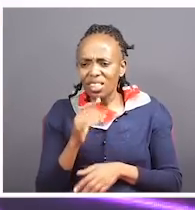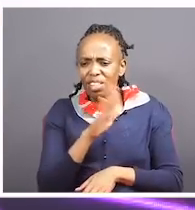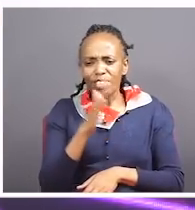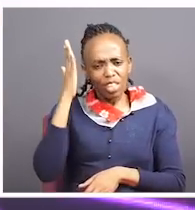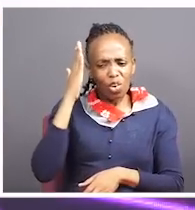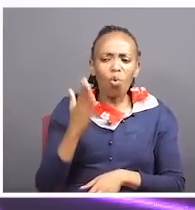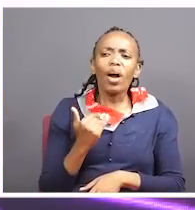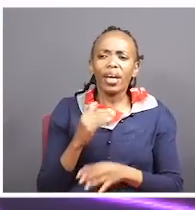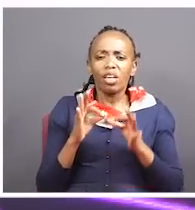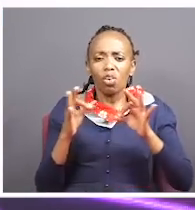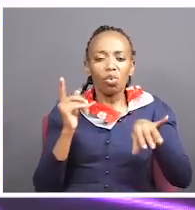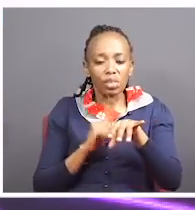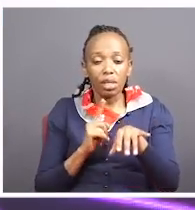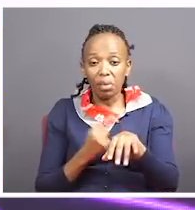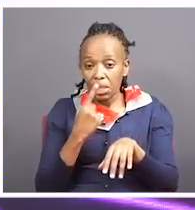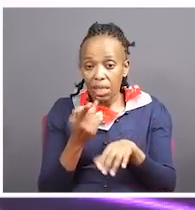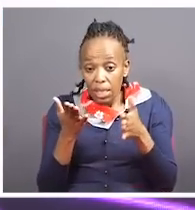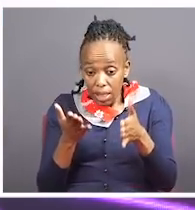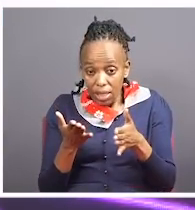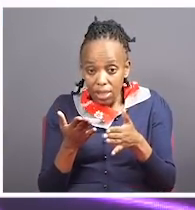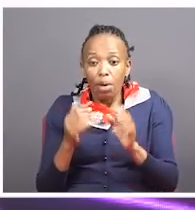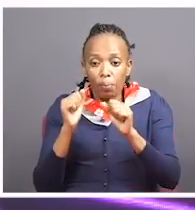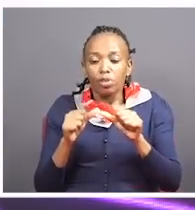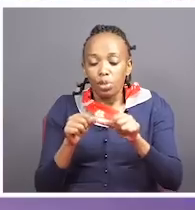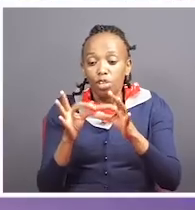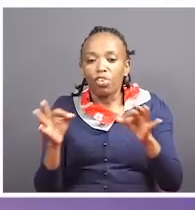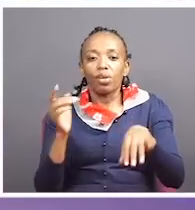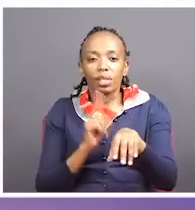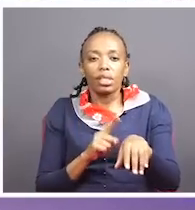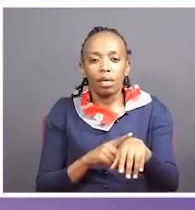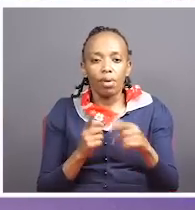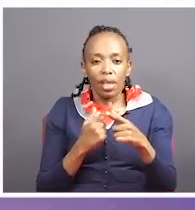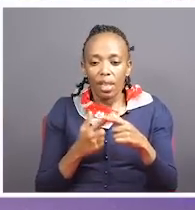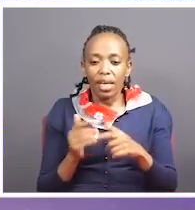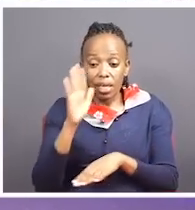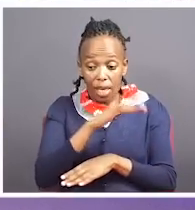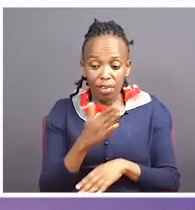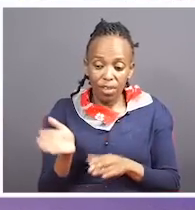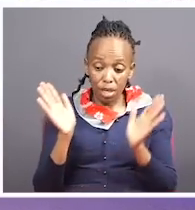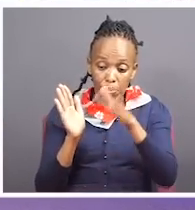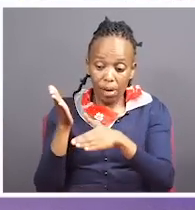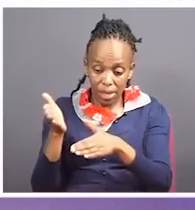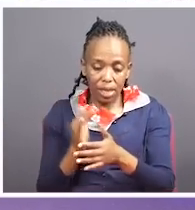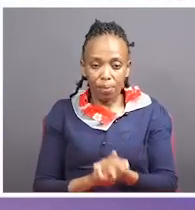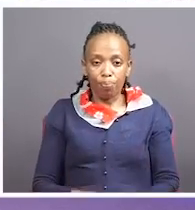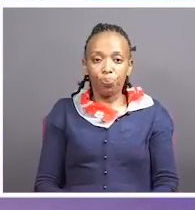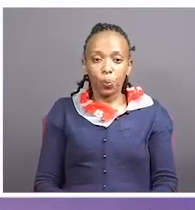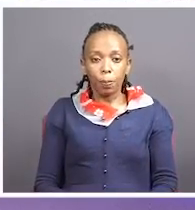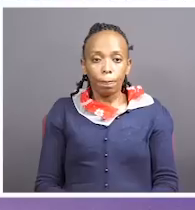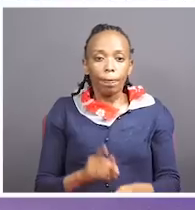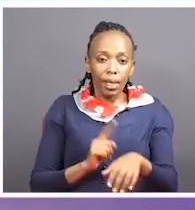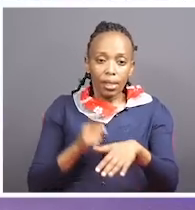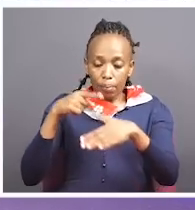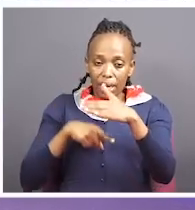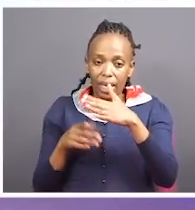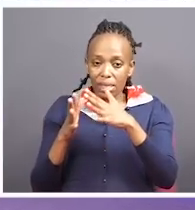evening? Why do you want to take so long? He said, this thing takes time. So I took it there, and in the evening I went.